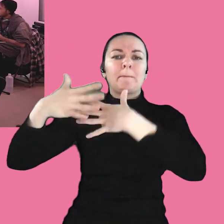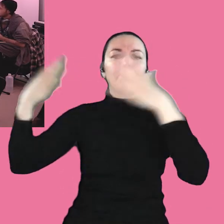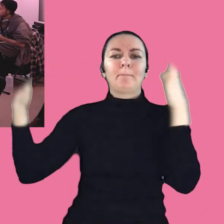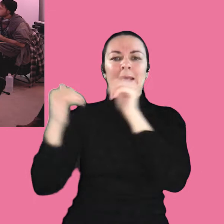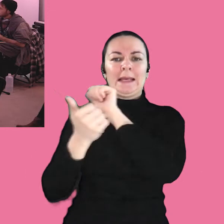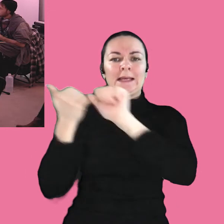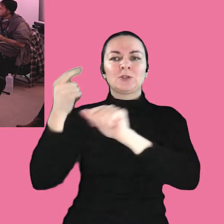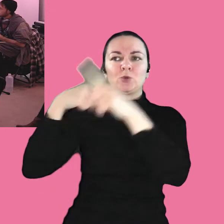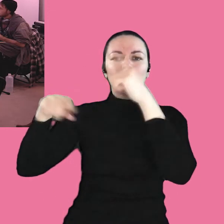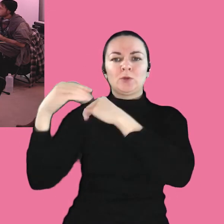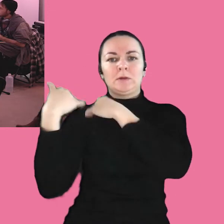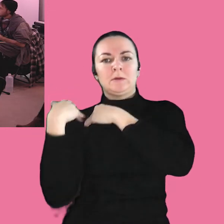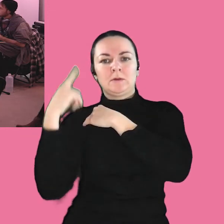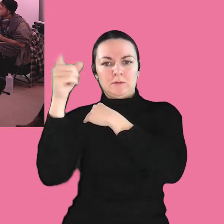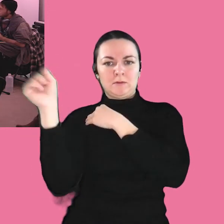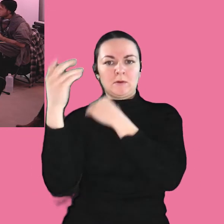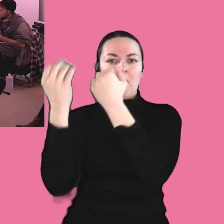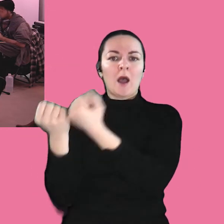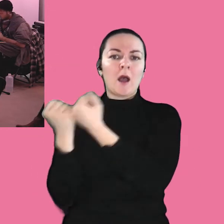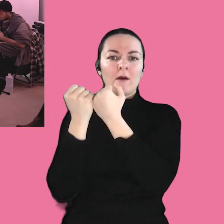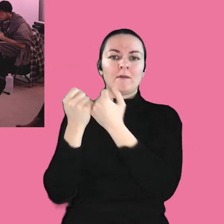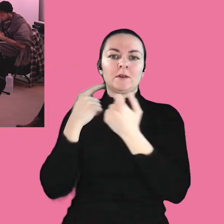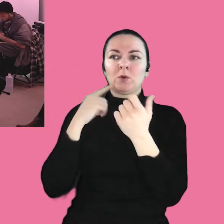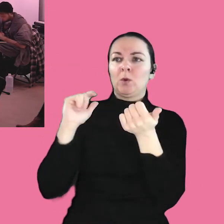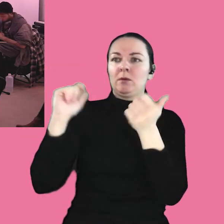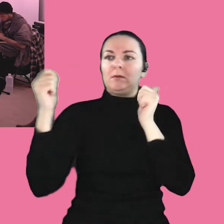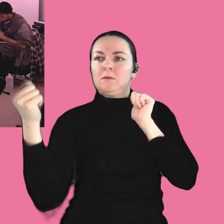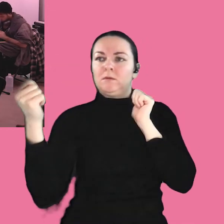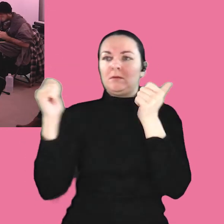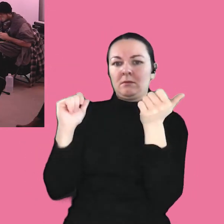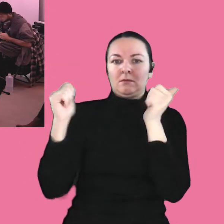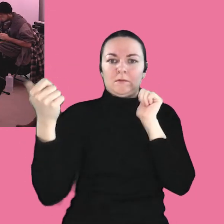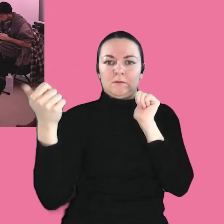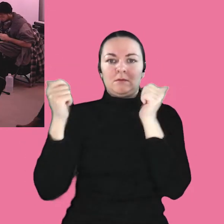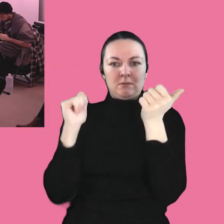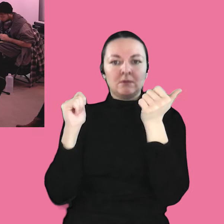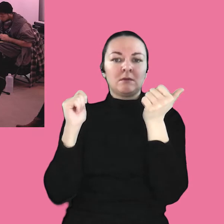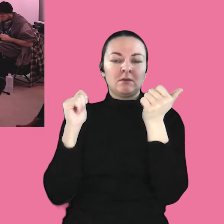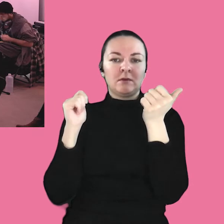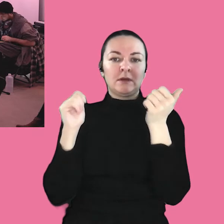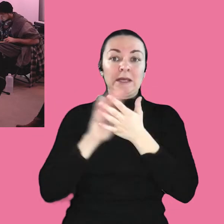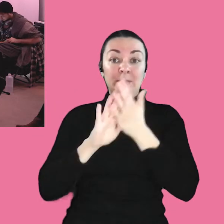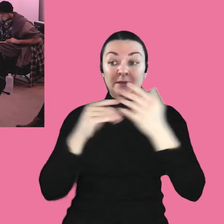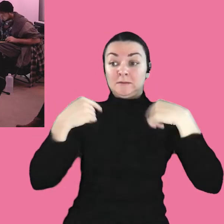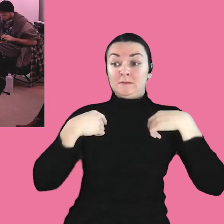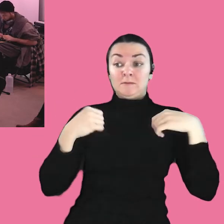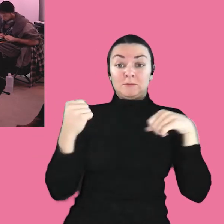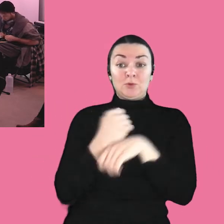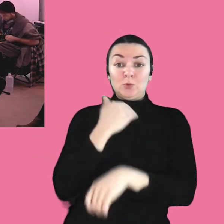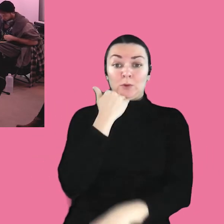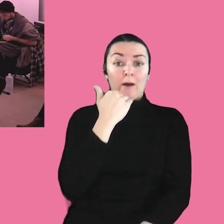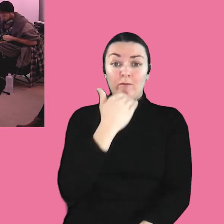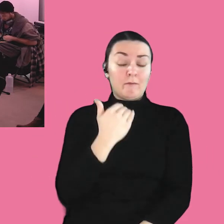the responsibility of the individuals and what we can do in our kind of own life and capacity, and then the responsibility of the